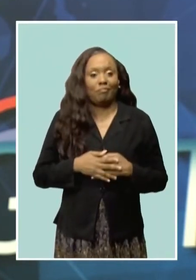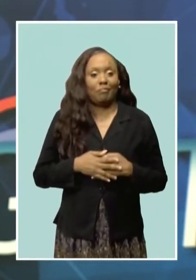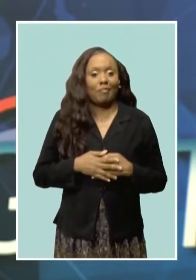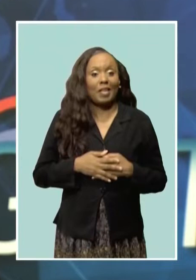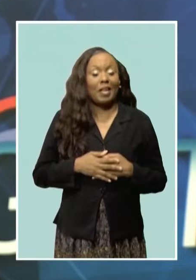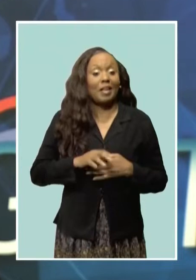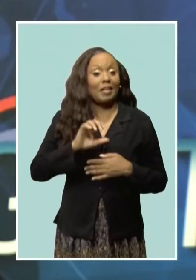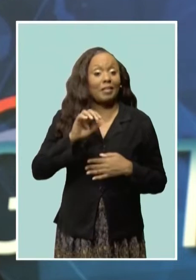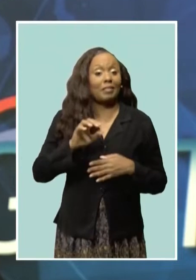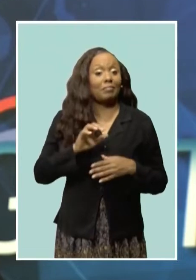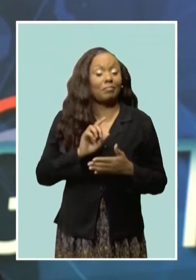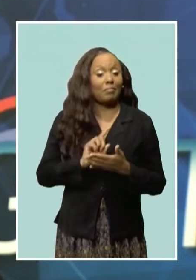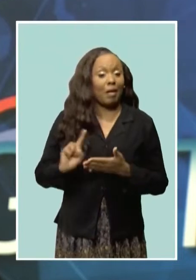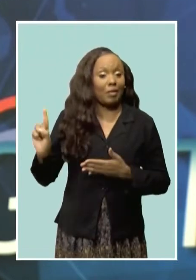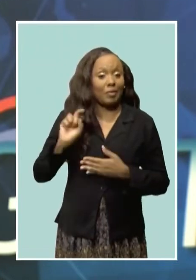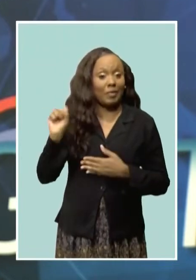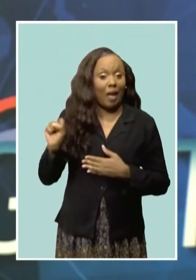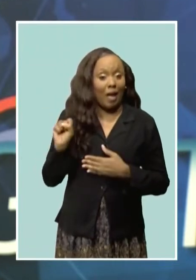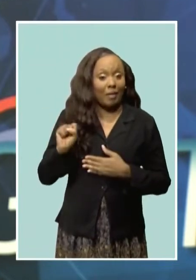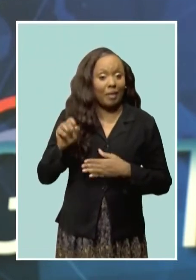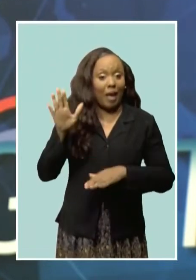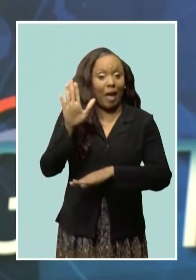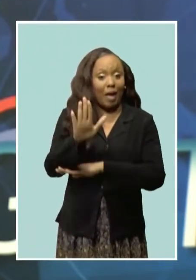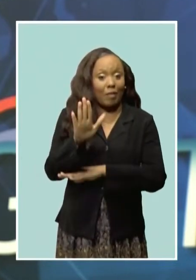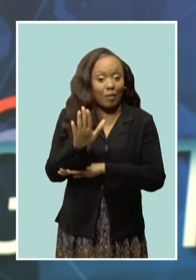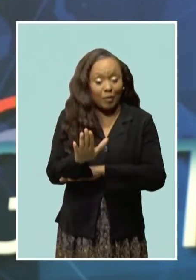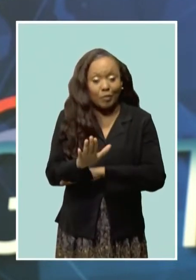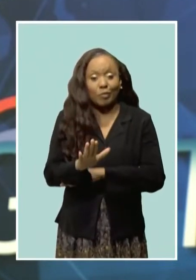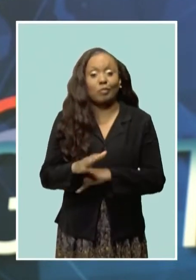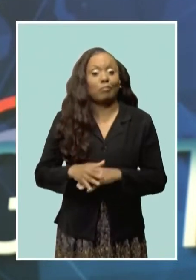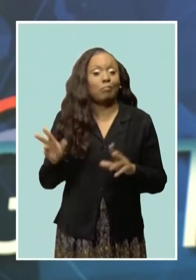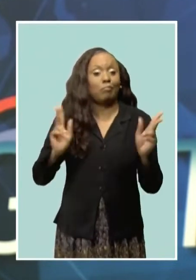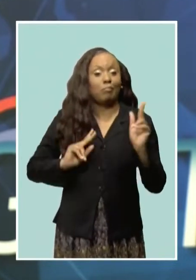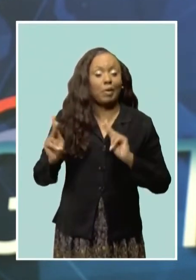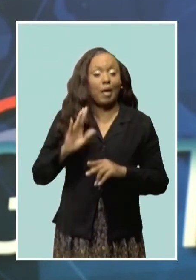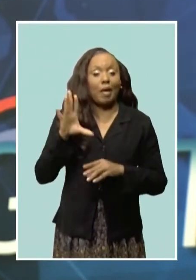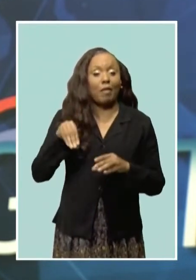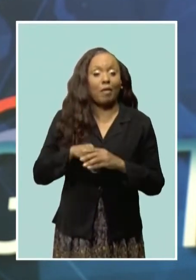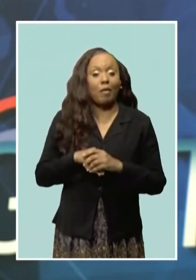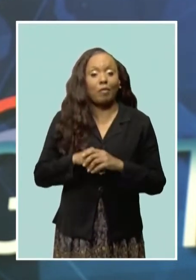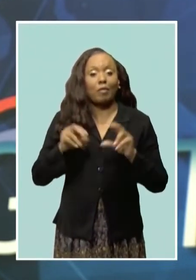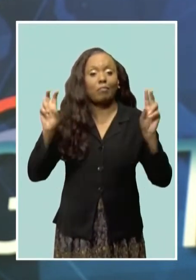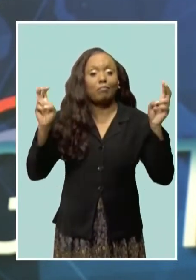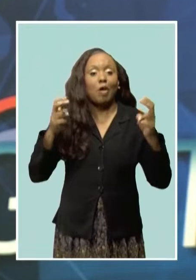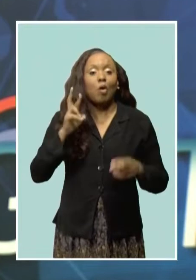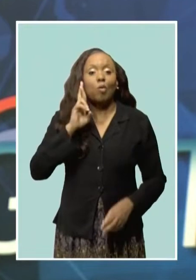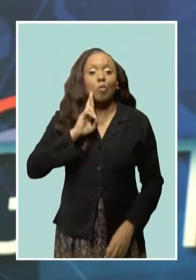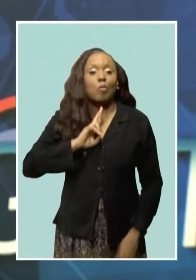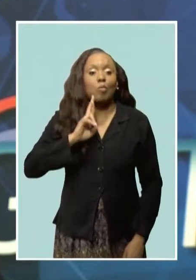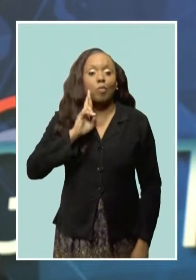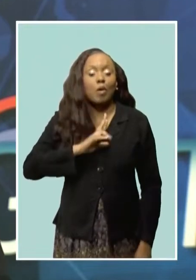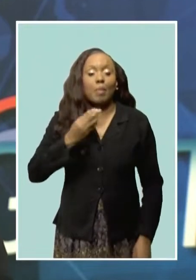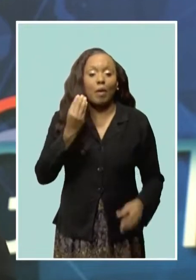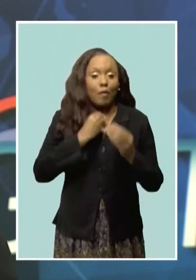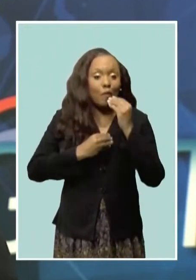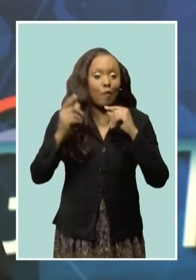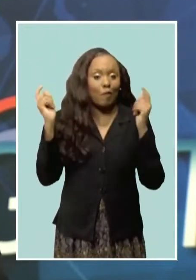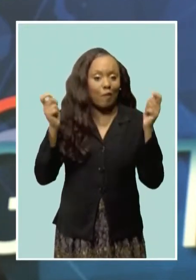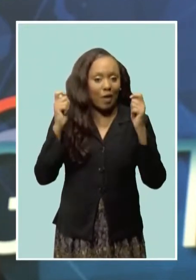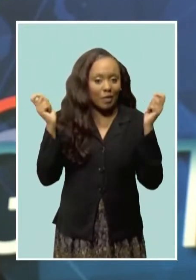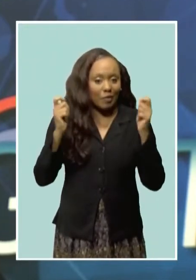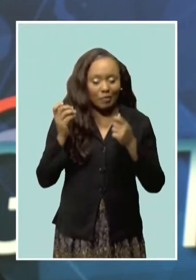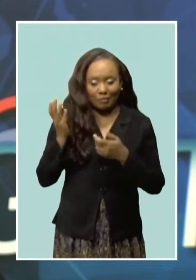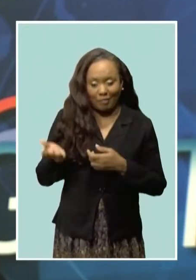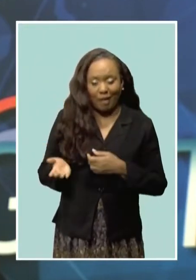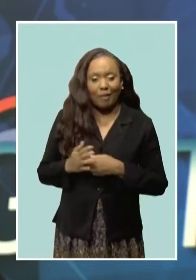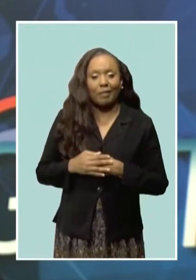Saturday afternoon. Director of Public Relations at the Barbados Tourism Marketing Incorporated, April Thomas, told the business report